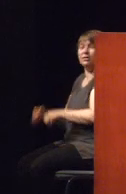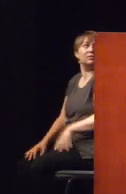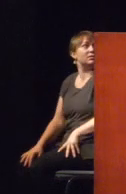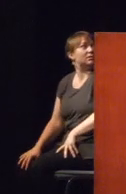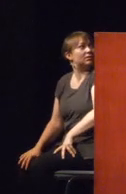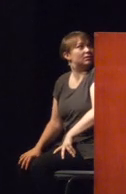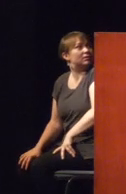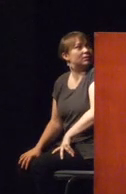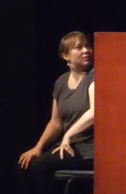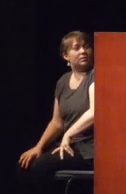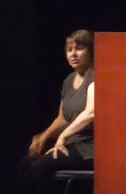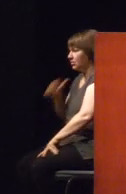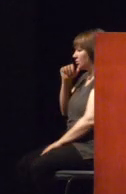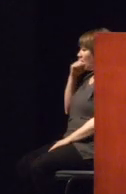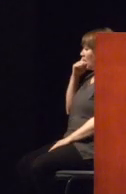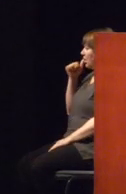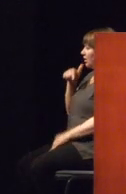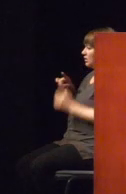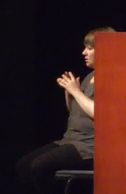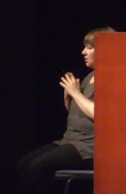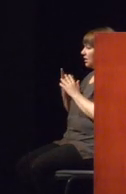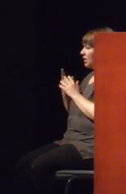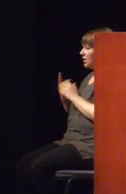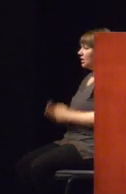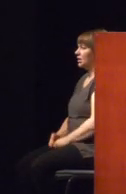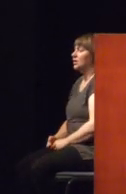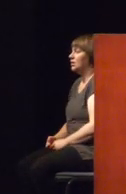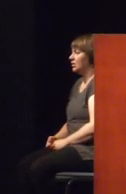And I don't believe we're at the beginning here, Clark.